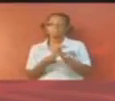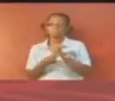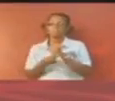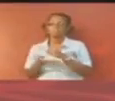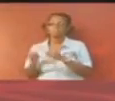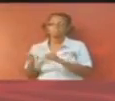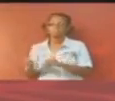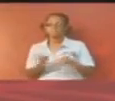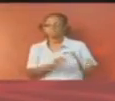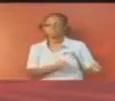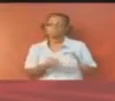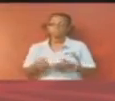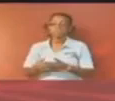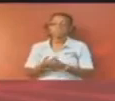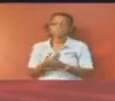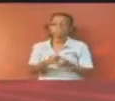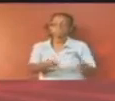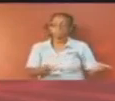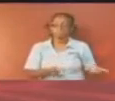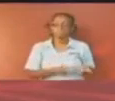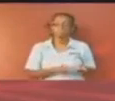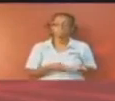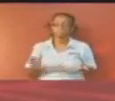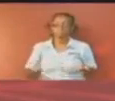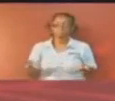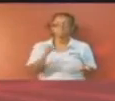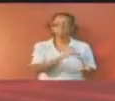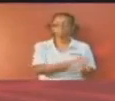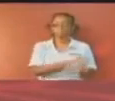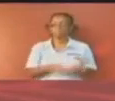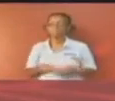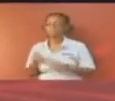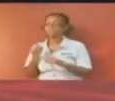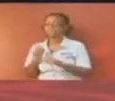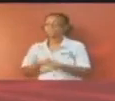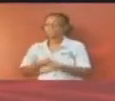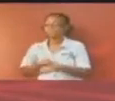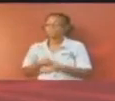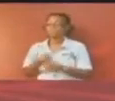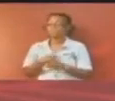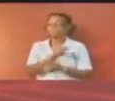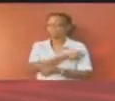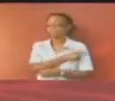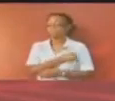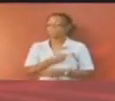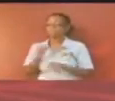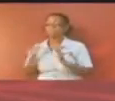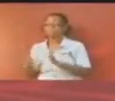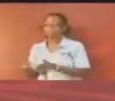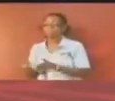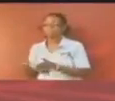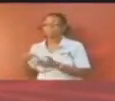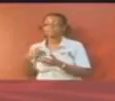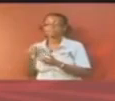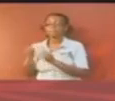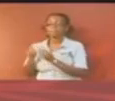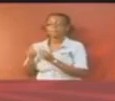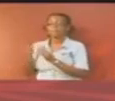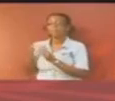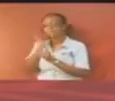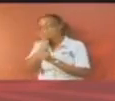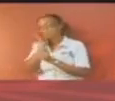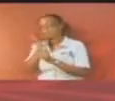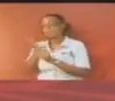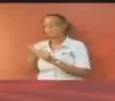new facilities, which are the secondary and tertiary care facilities. We have increased the number of beds over